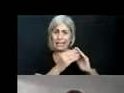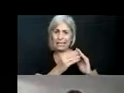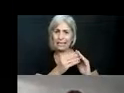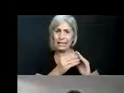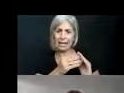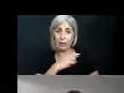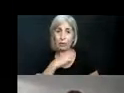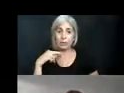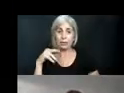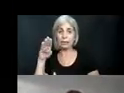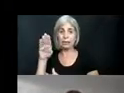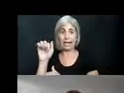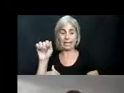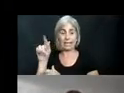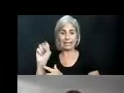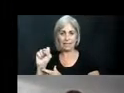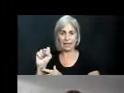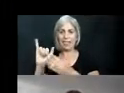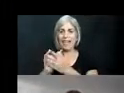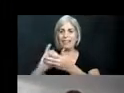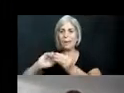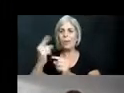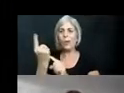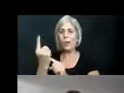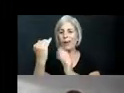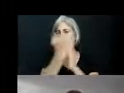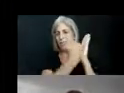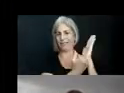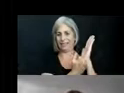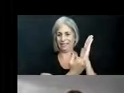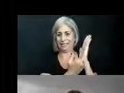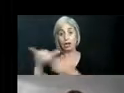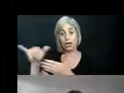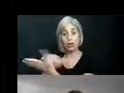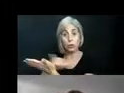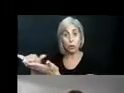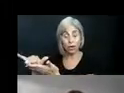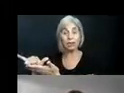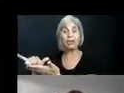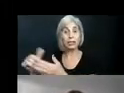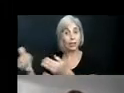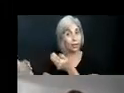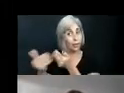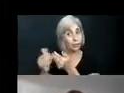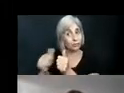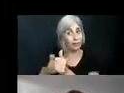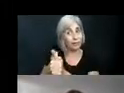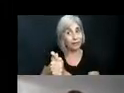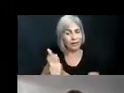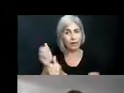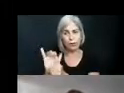you can see Miami is number one on that list and New York pretty close behind. So